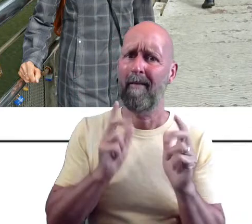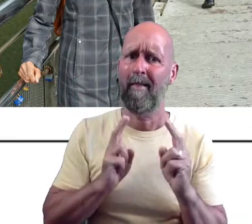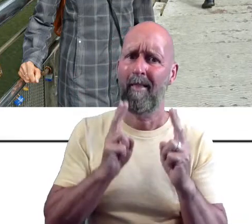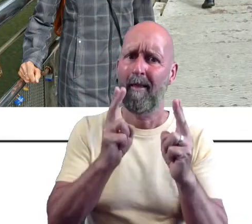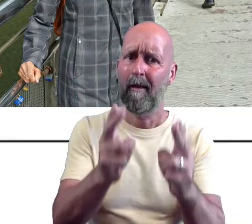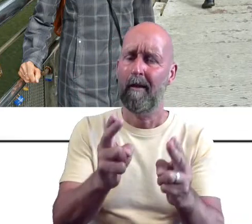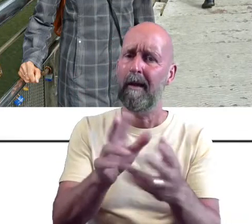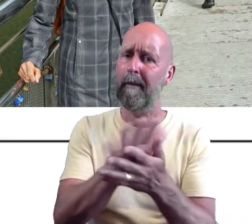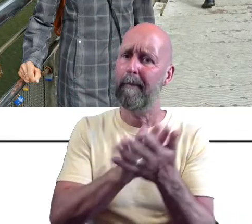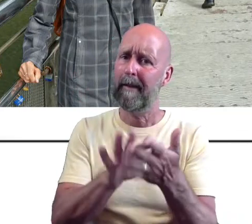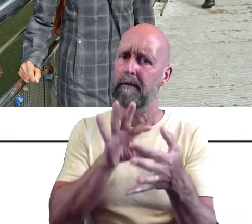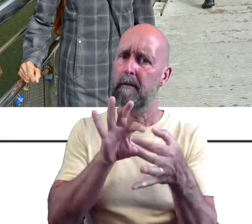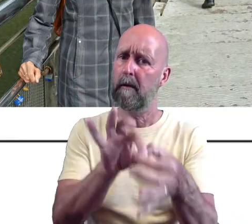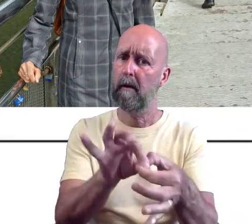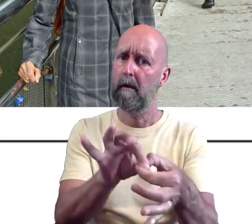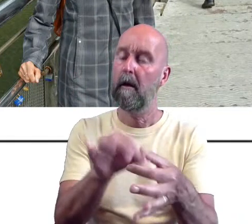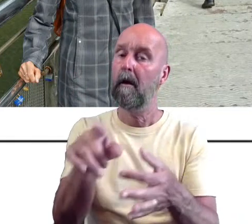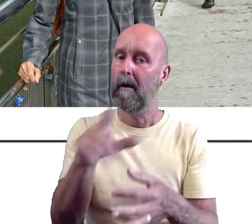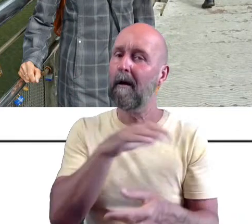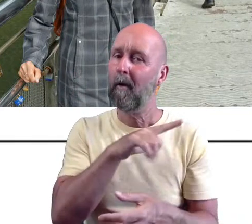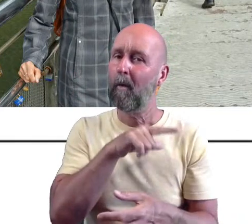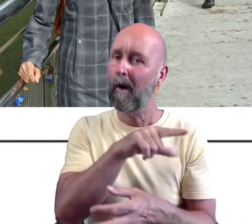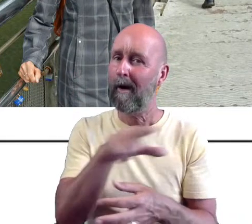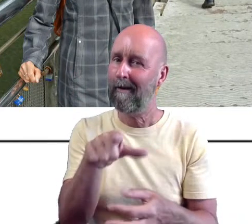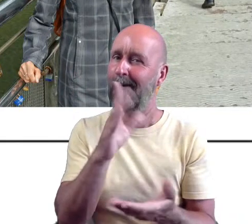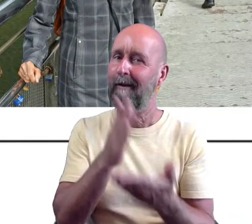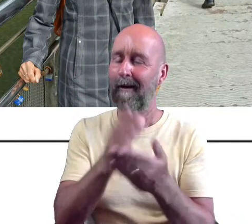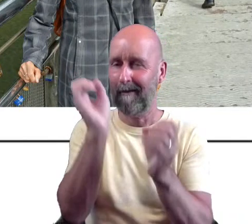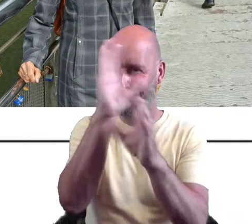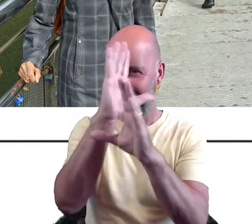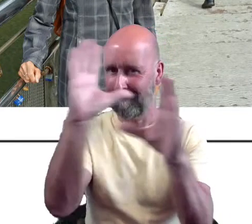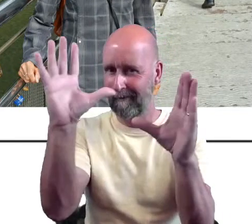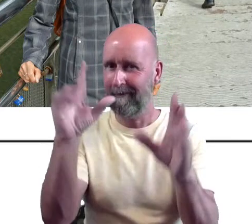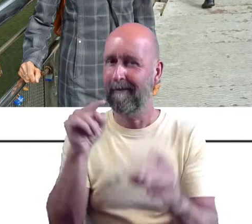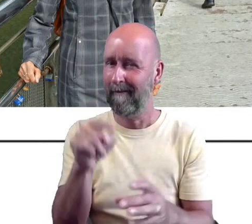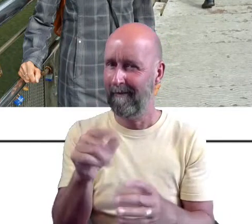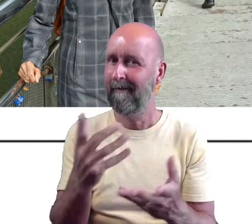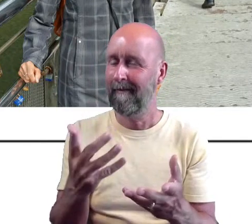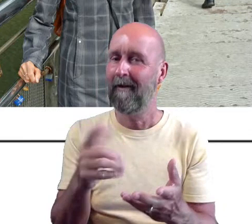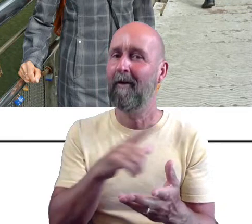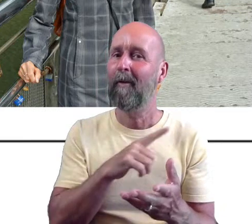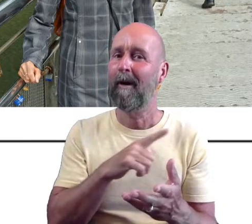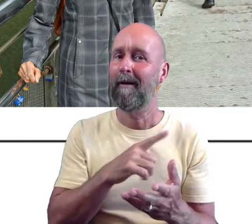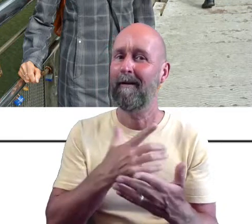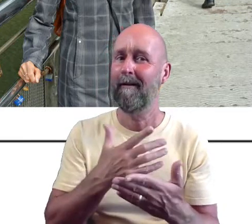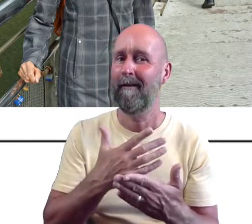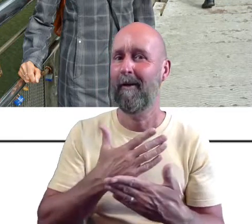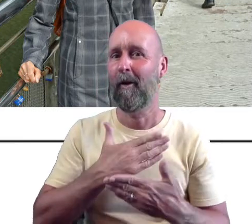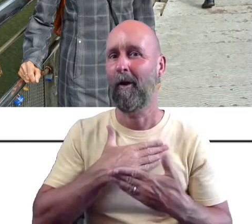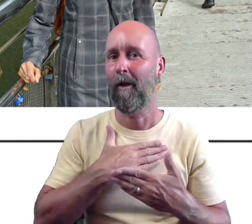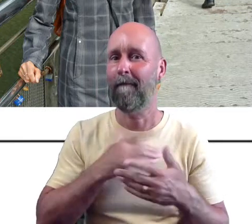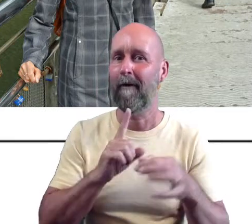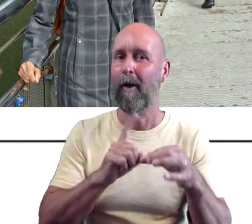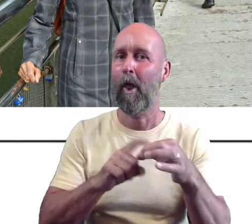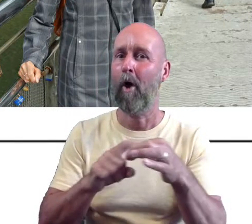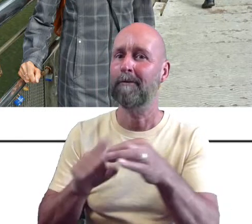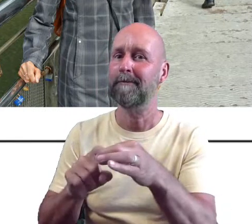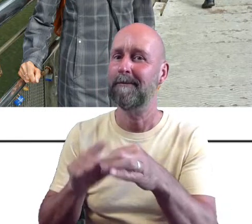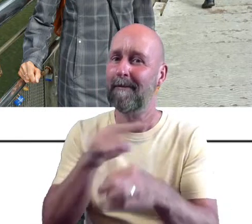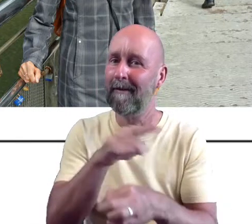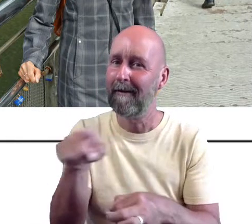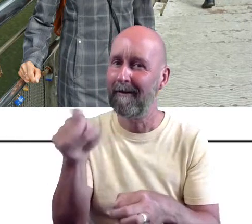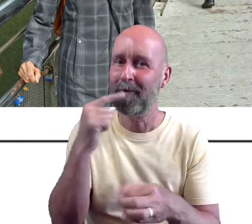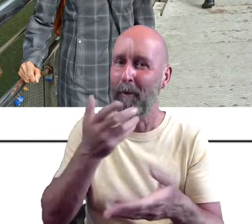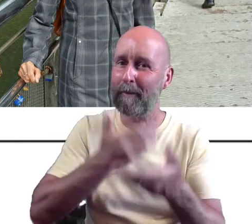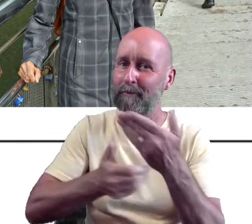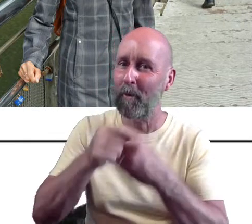too. And perhaps like the most evocative way we think about that is lovelocks. So you might think about all the stories behind those. But